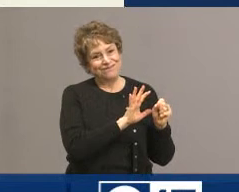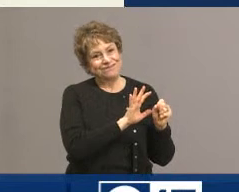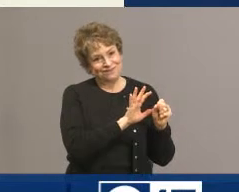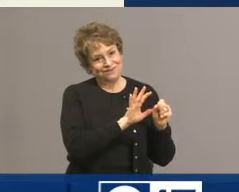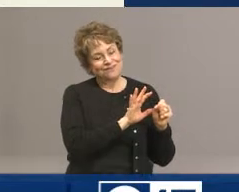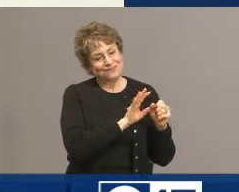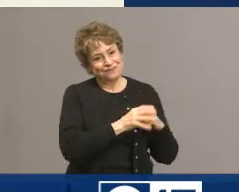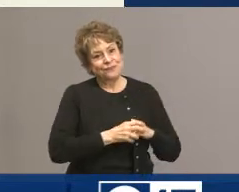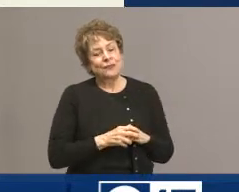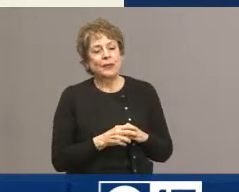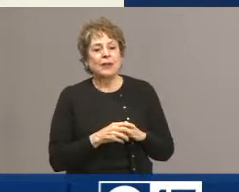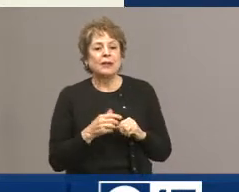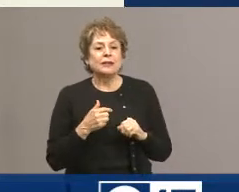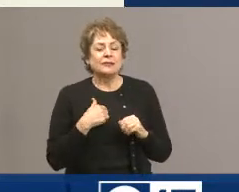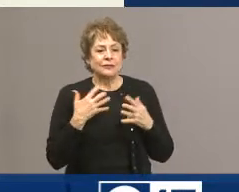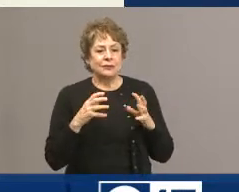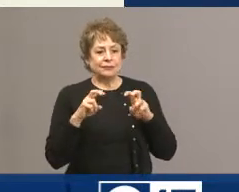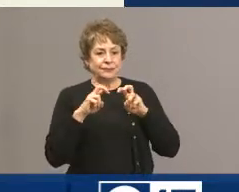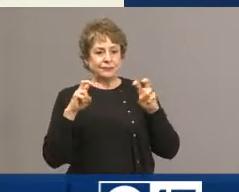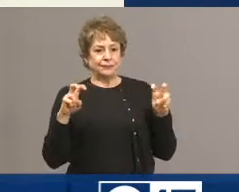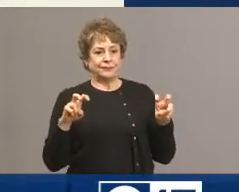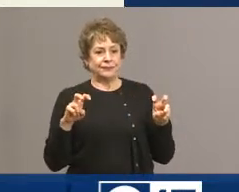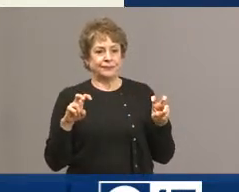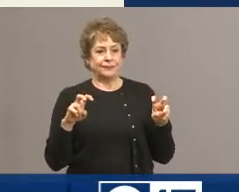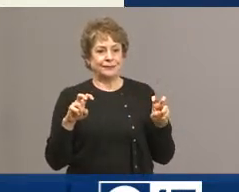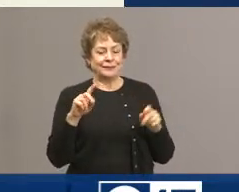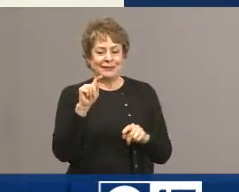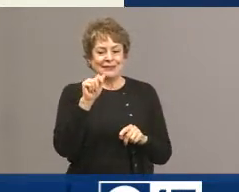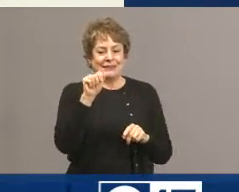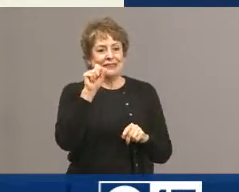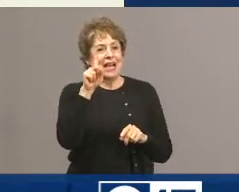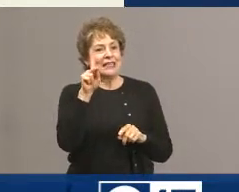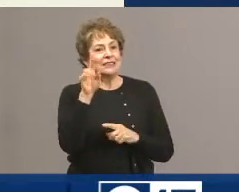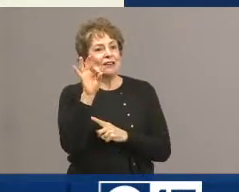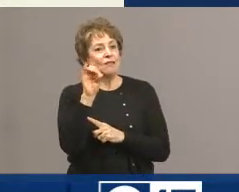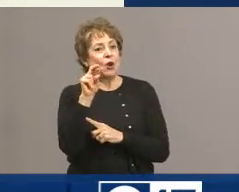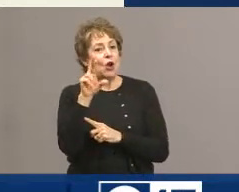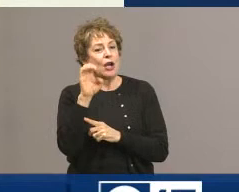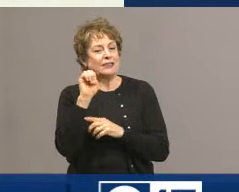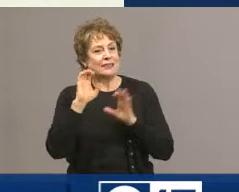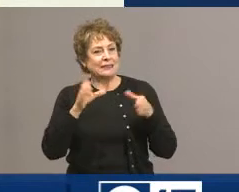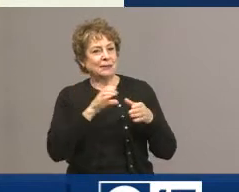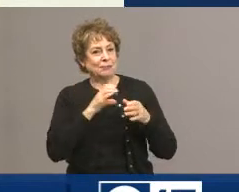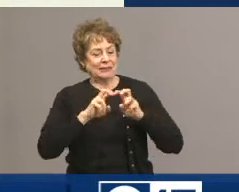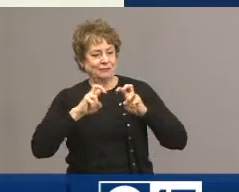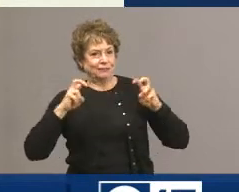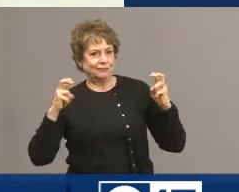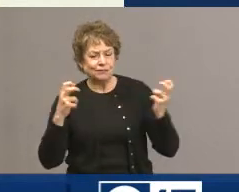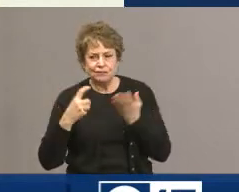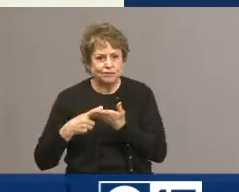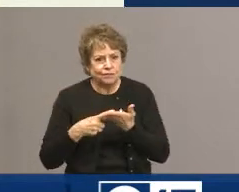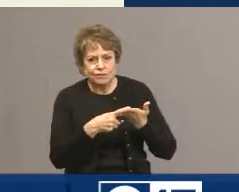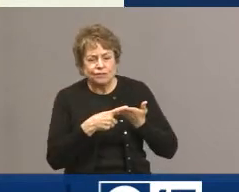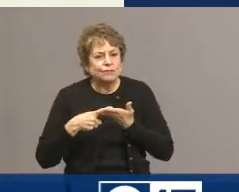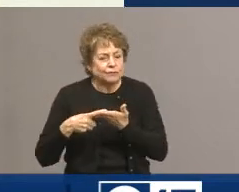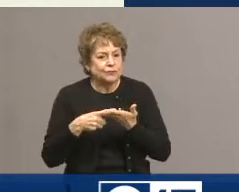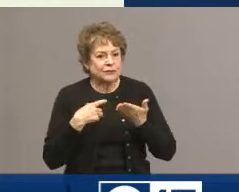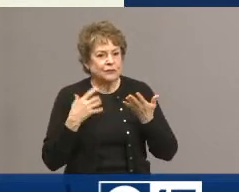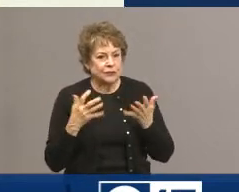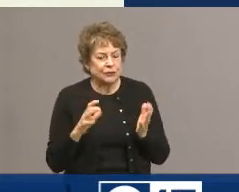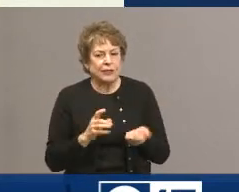this morning. Dr. Deborah Birx, Dr. Anthony Fauci, Cabinet Secretary